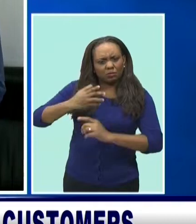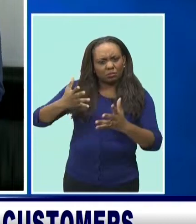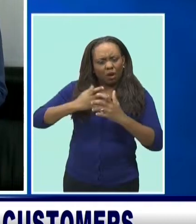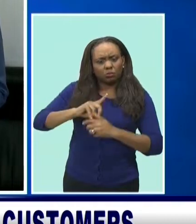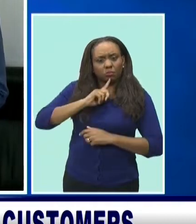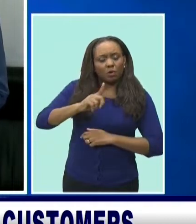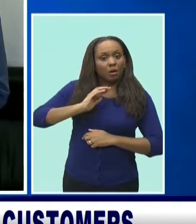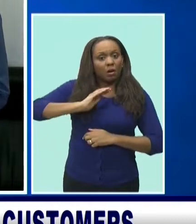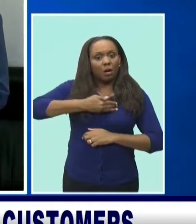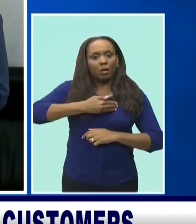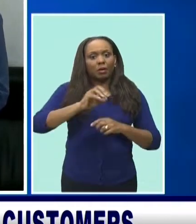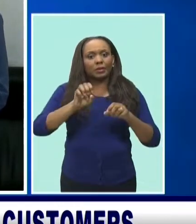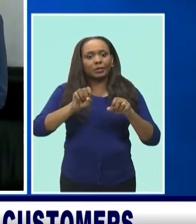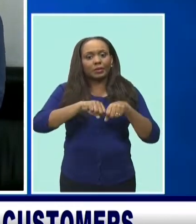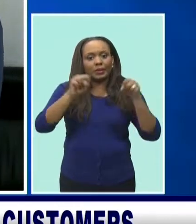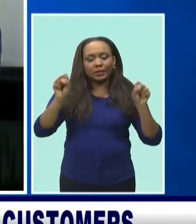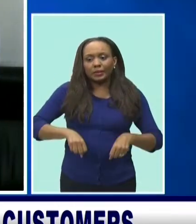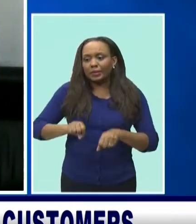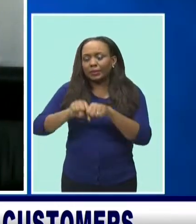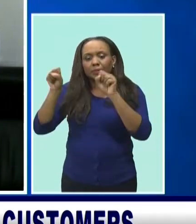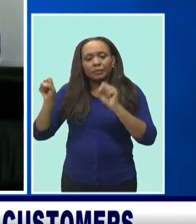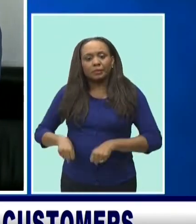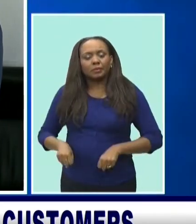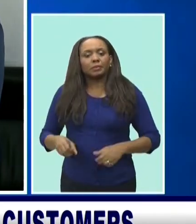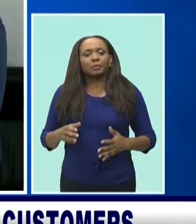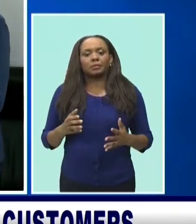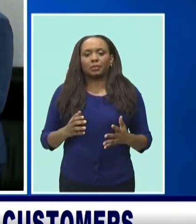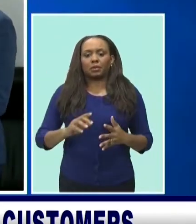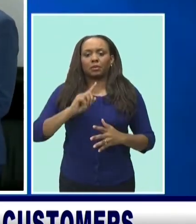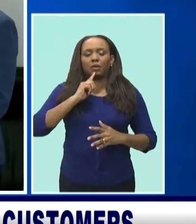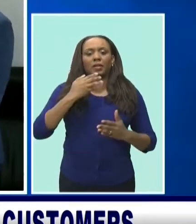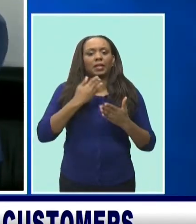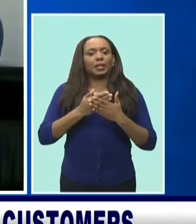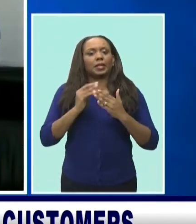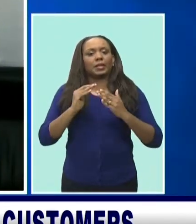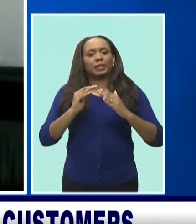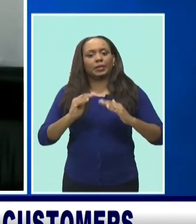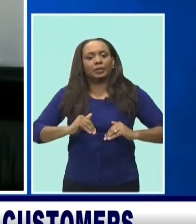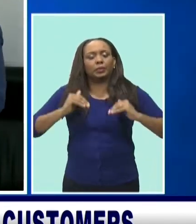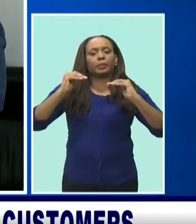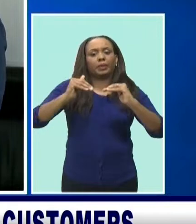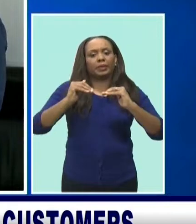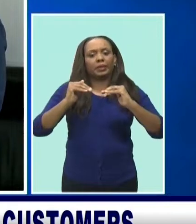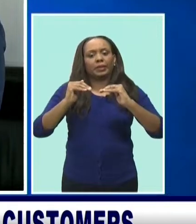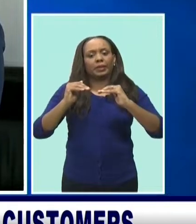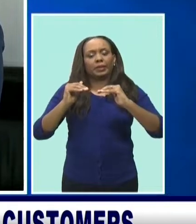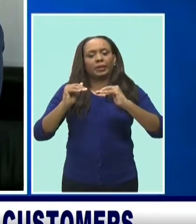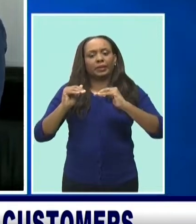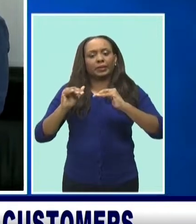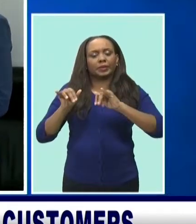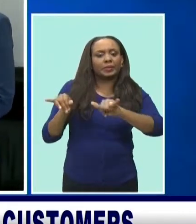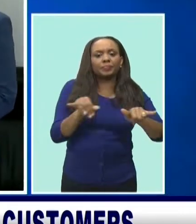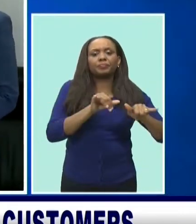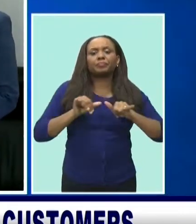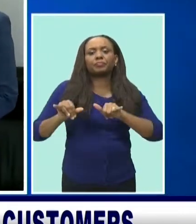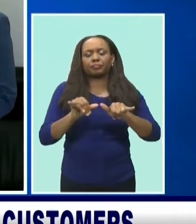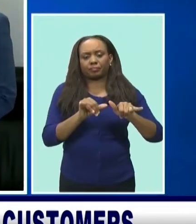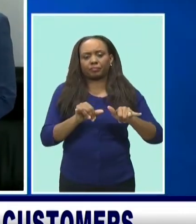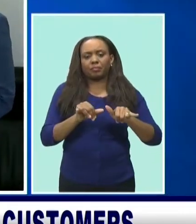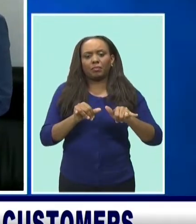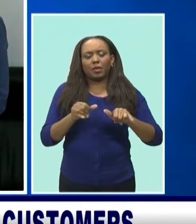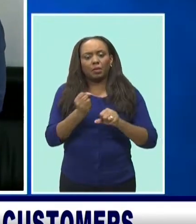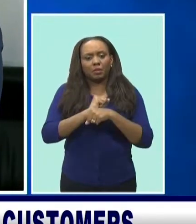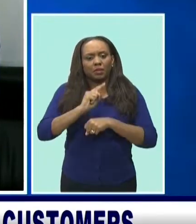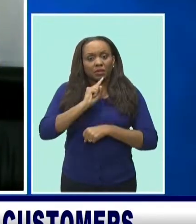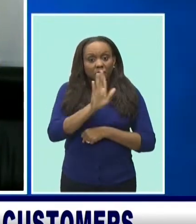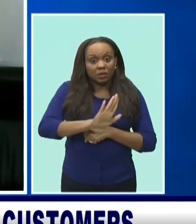our systems are of a standard that can deliver on that commitment to ensure